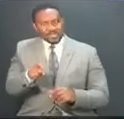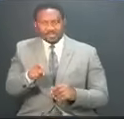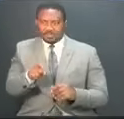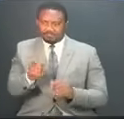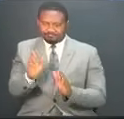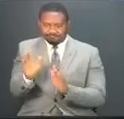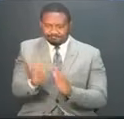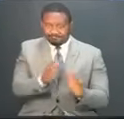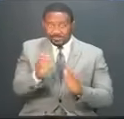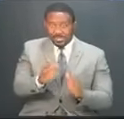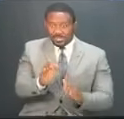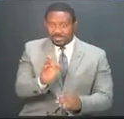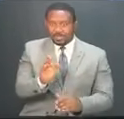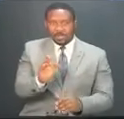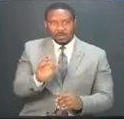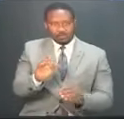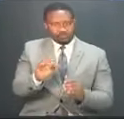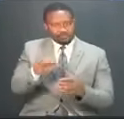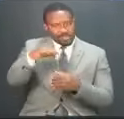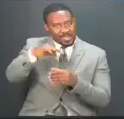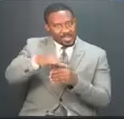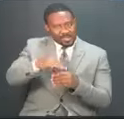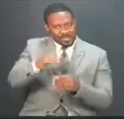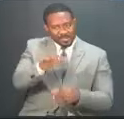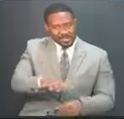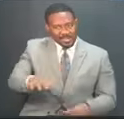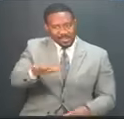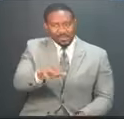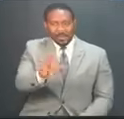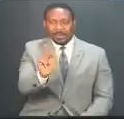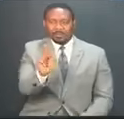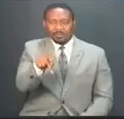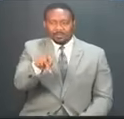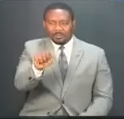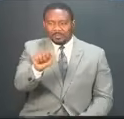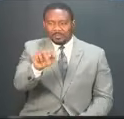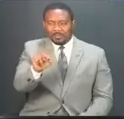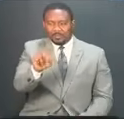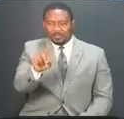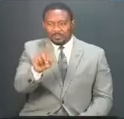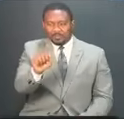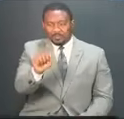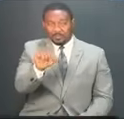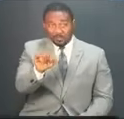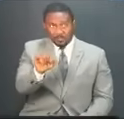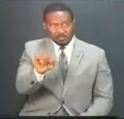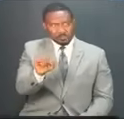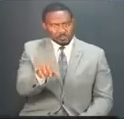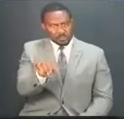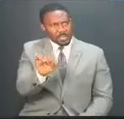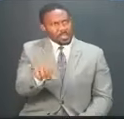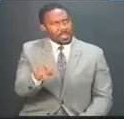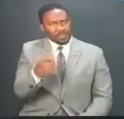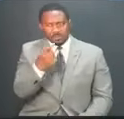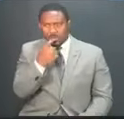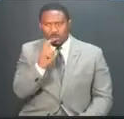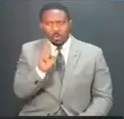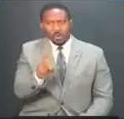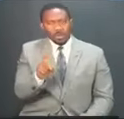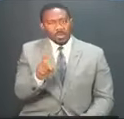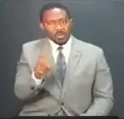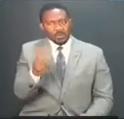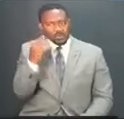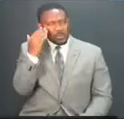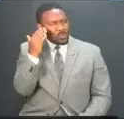Kwanda parliamentary election within 30 days. Honorable members, this order arises out of